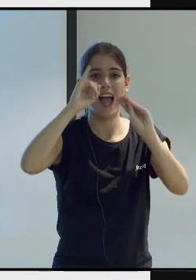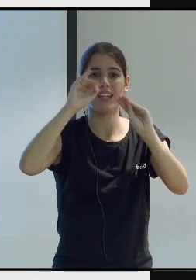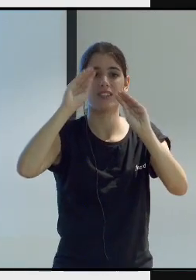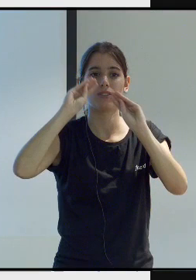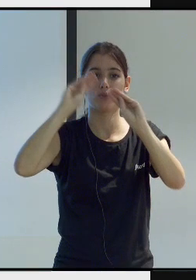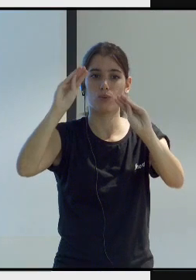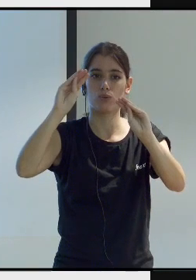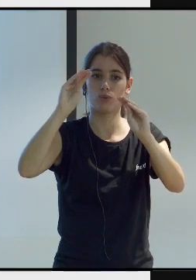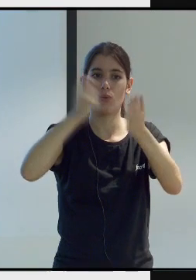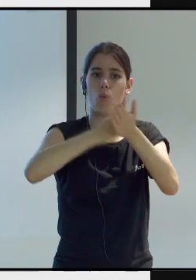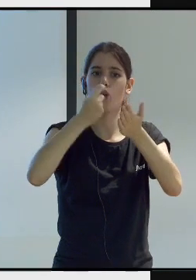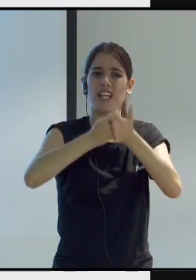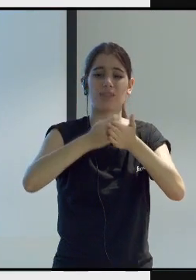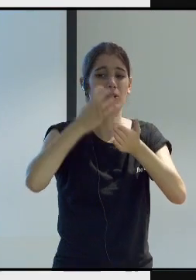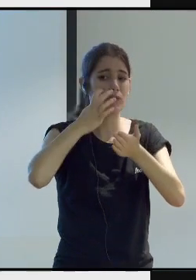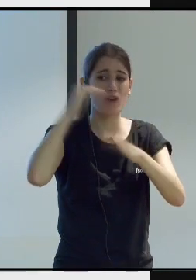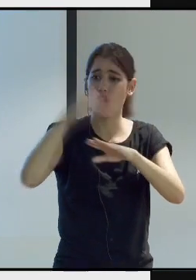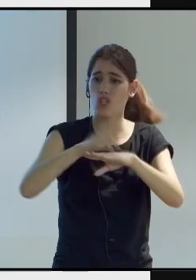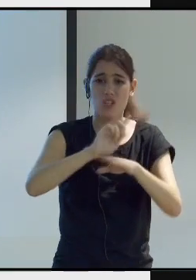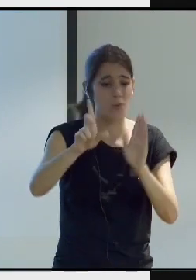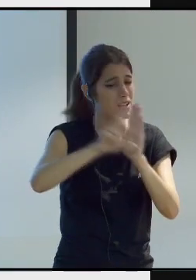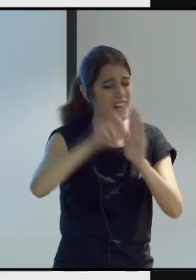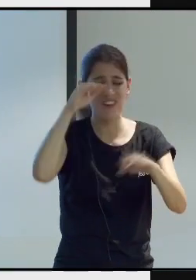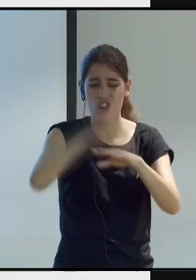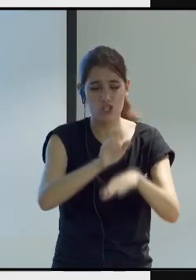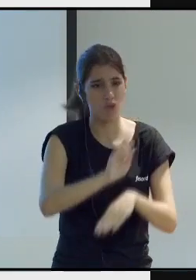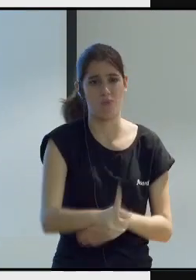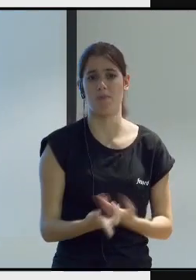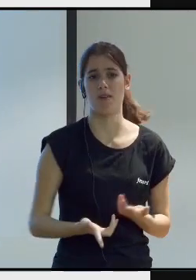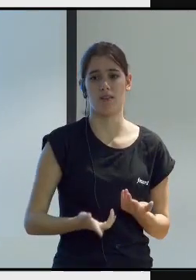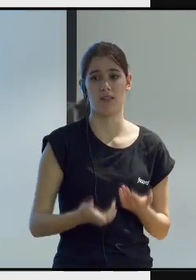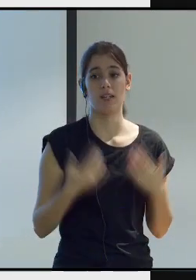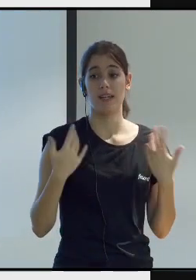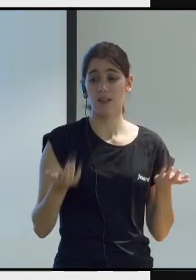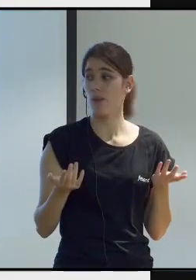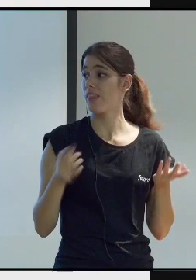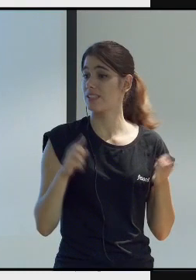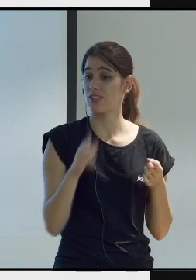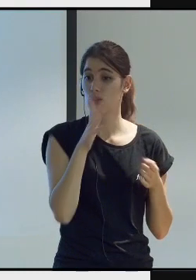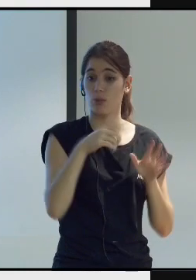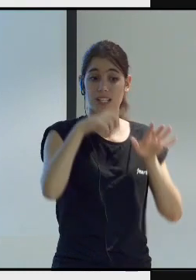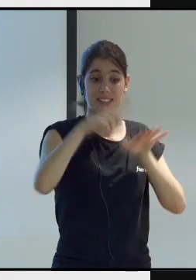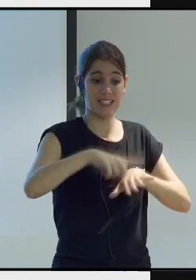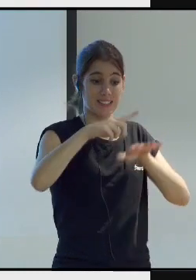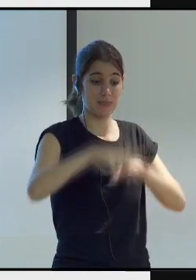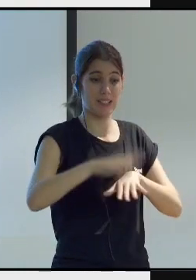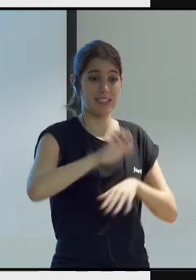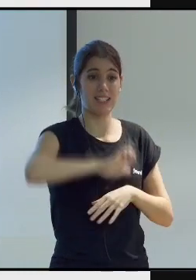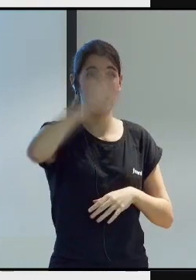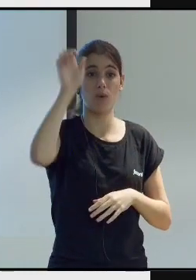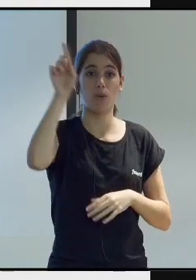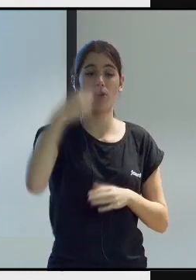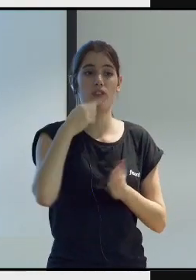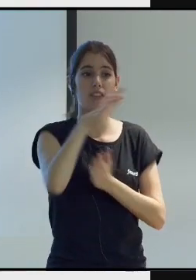So why it's all this? Because this European semester is a report that the European countries need to